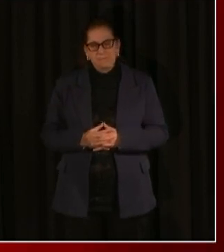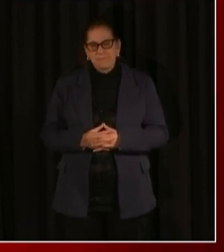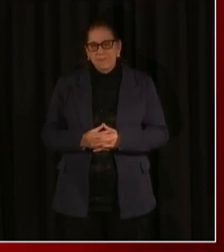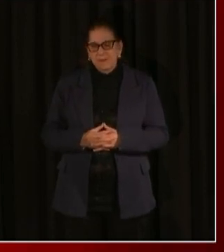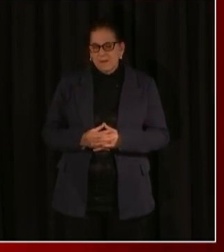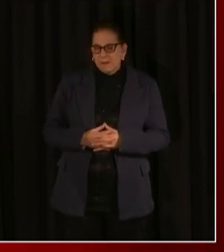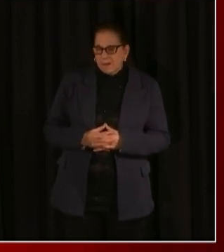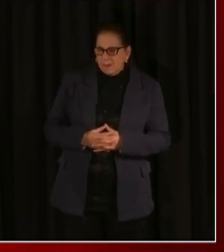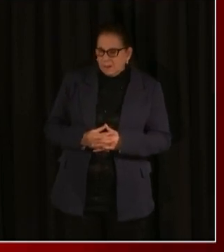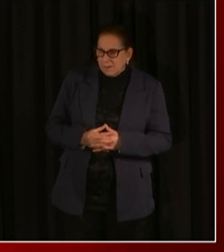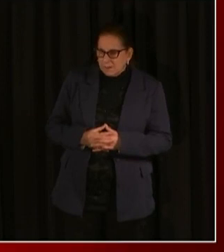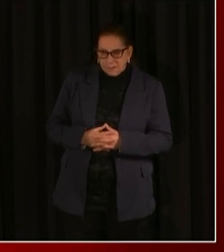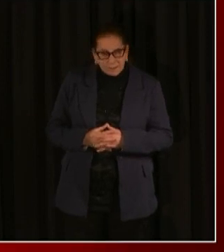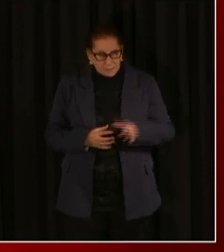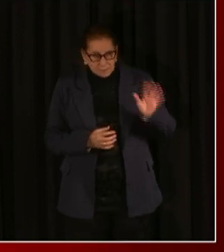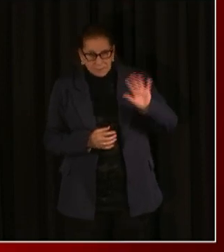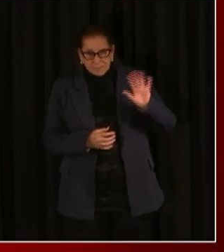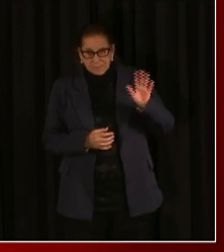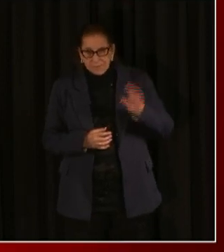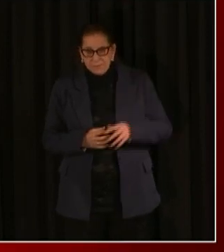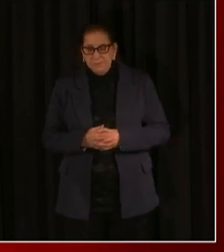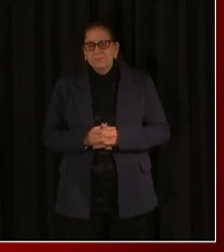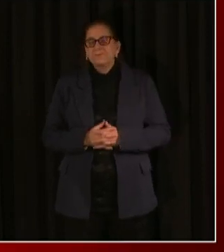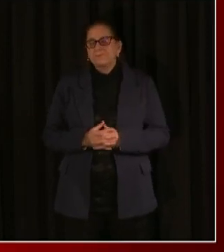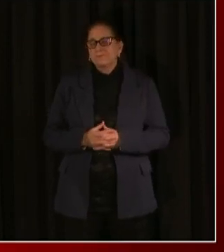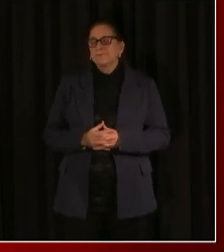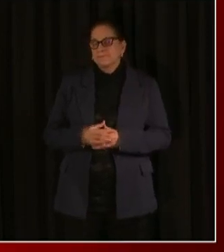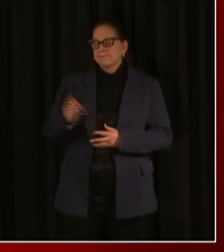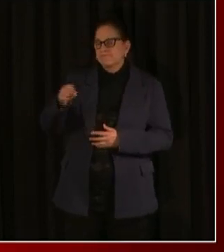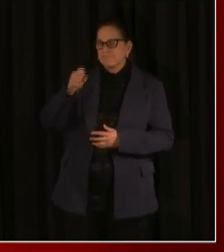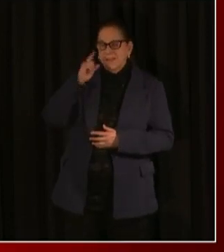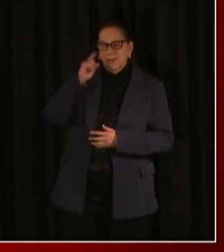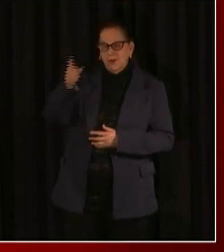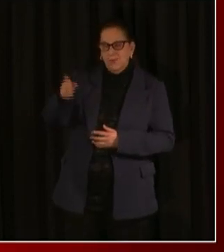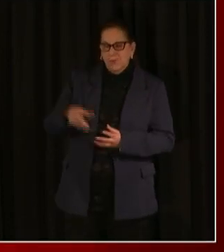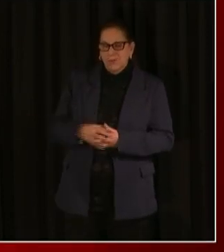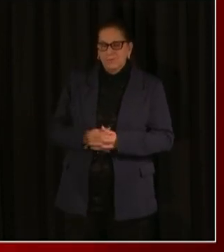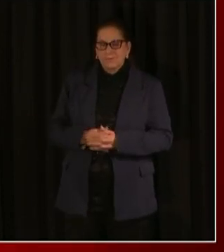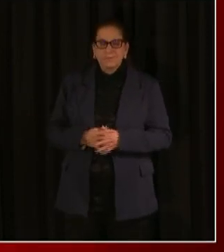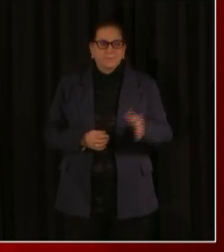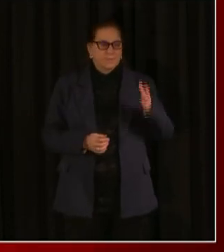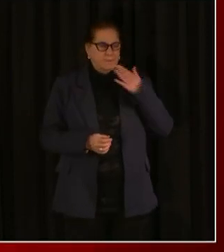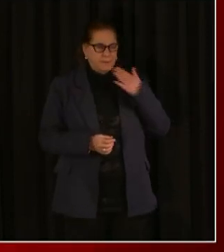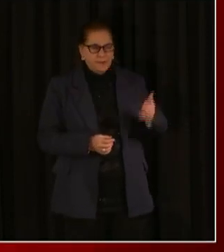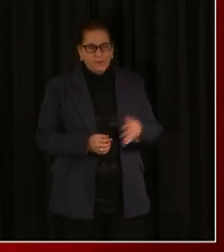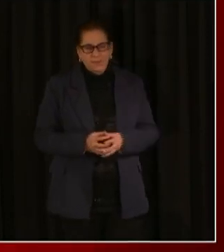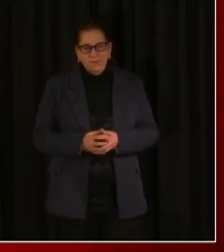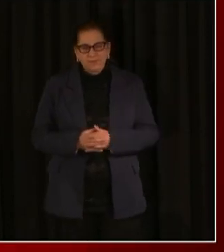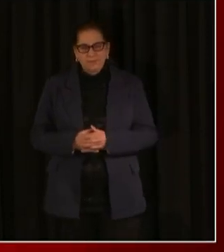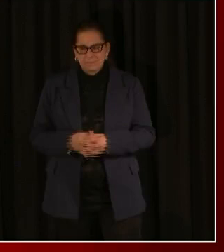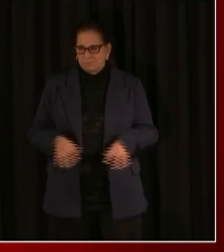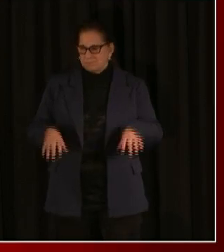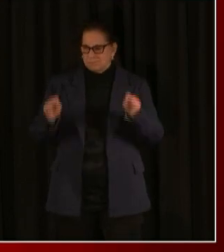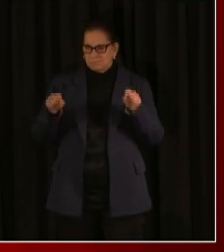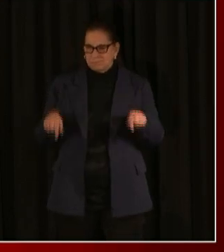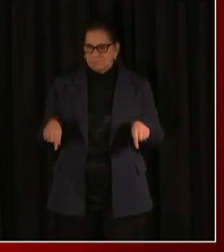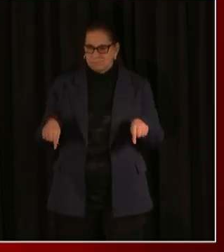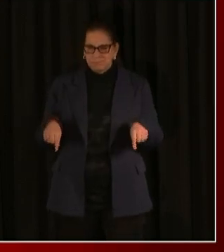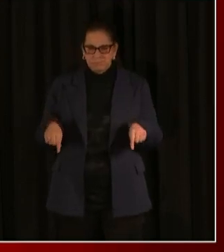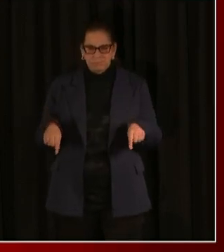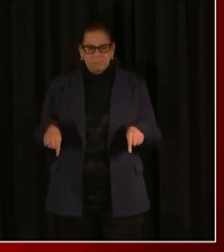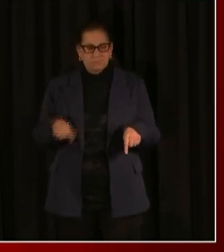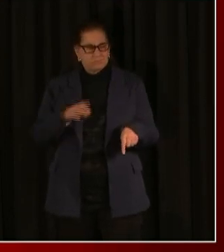Hi there. Thank you so much for taking my call, and I just want to commend all of you for your work in